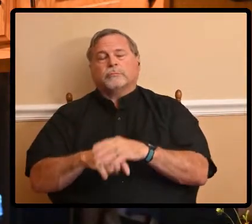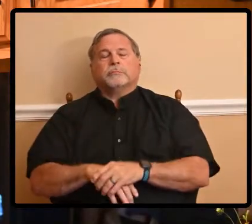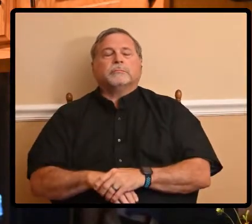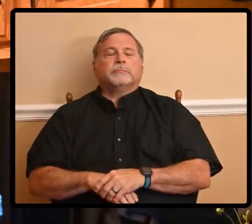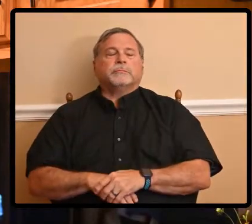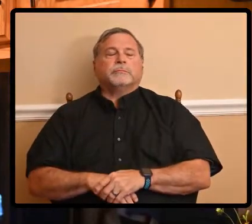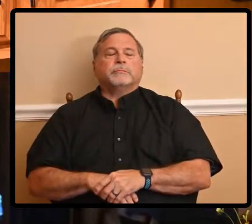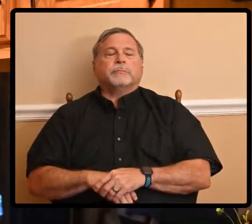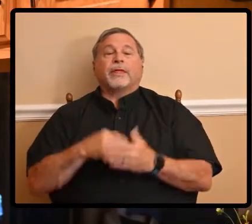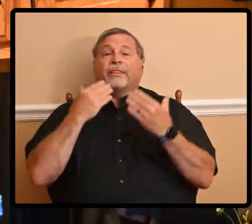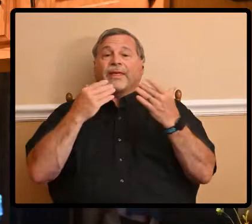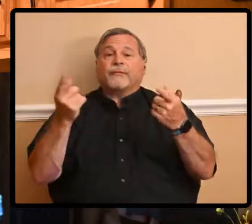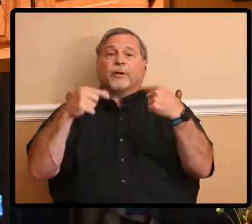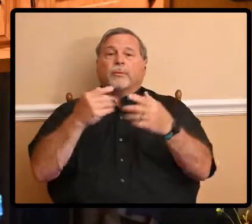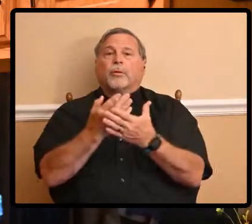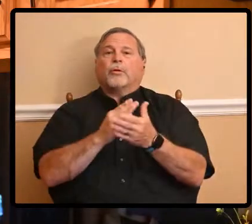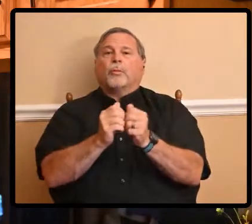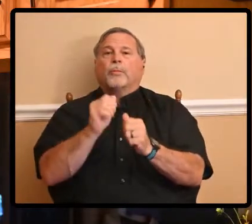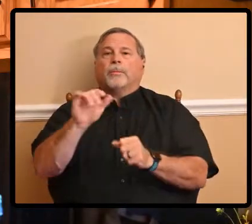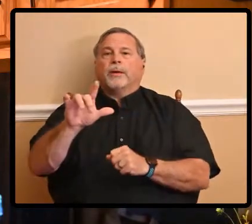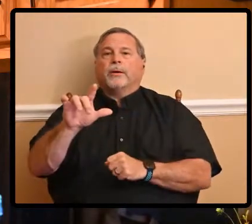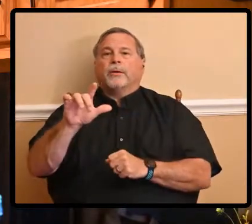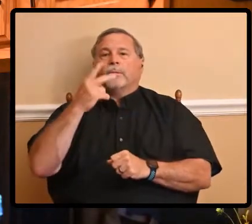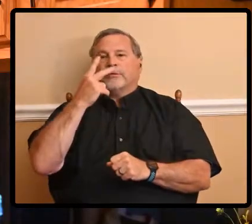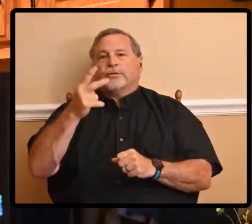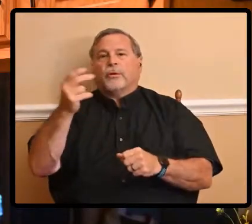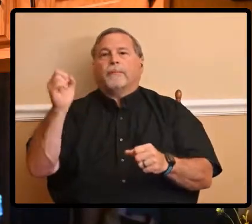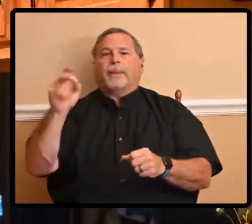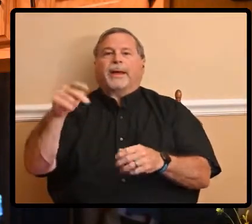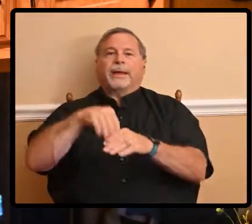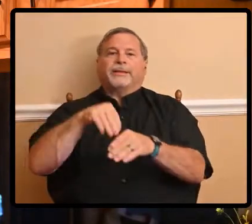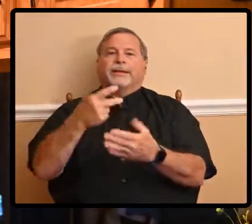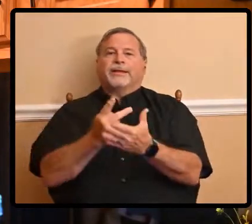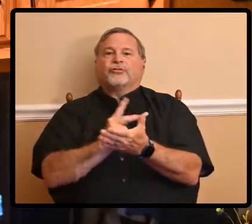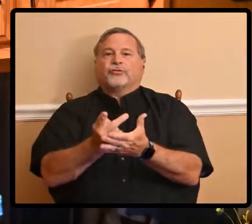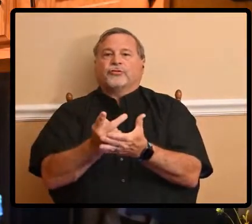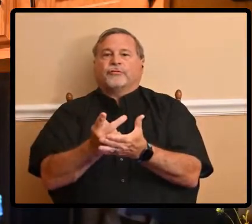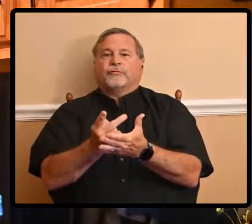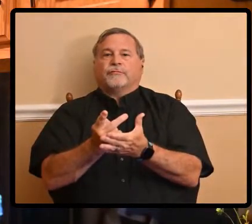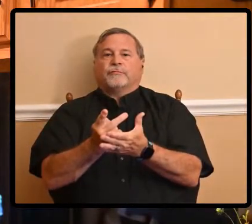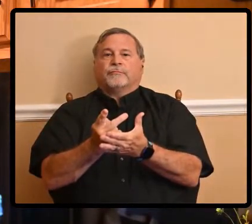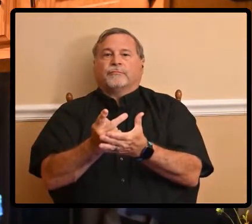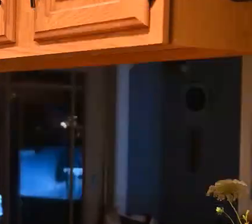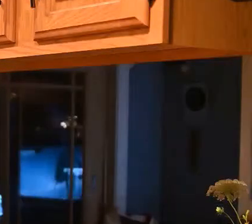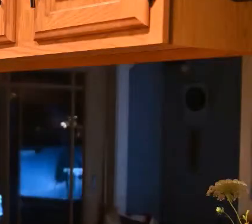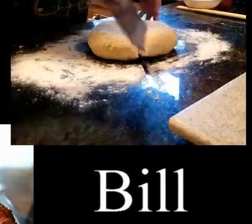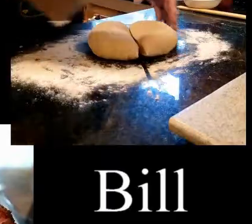you some recipes for it. Thanks for coming to Cooking with Bill, and we'll see you back here in the kitchen.